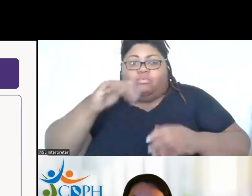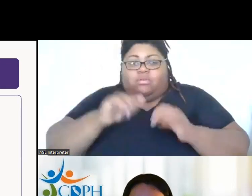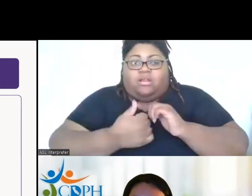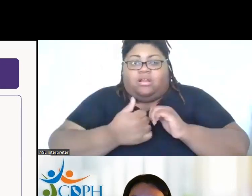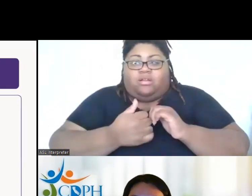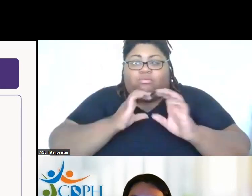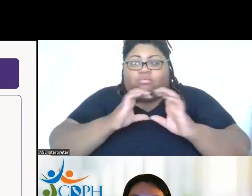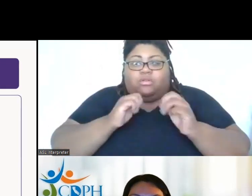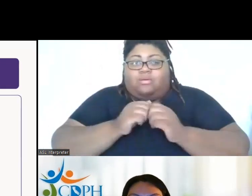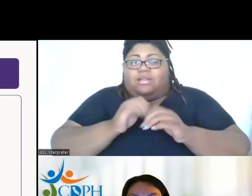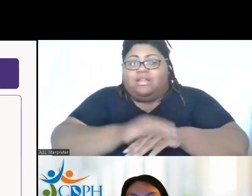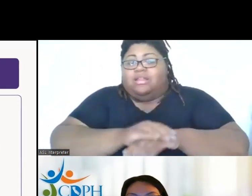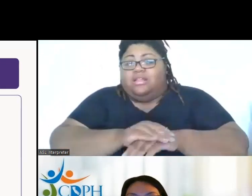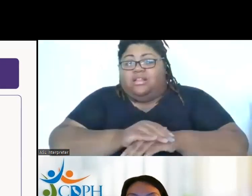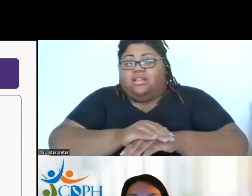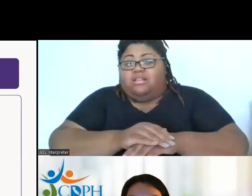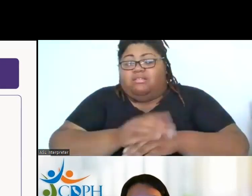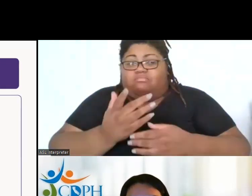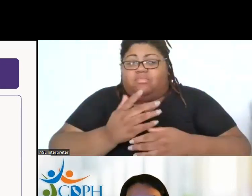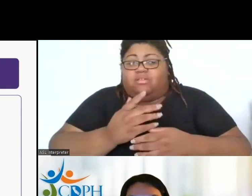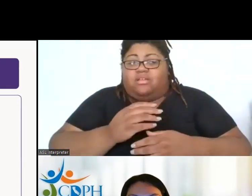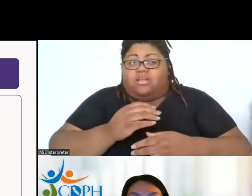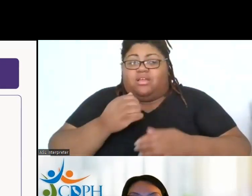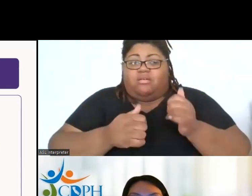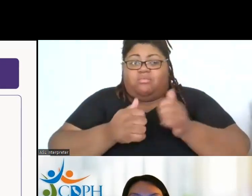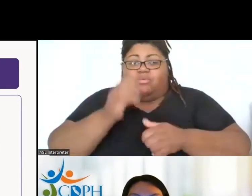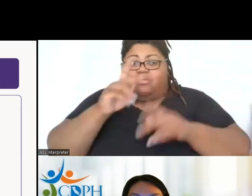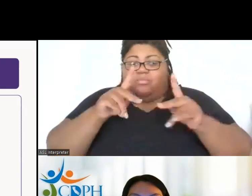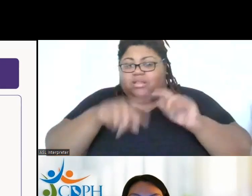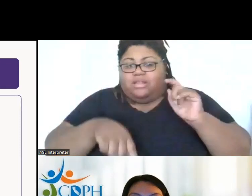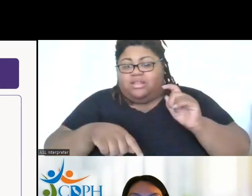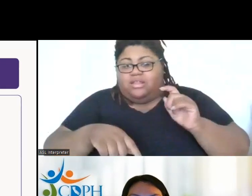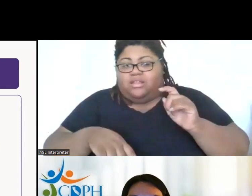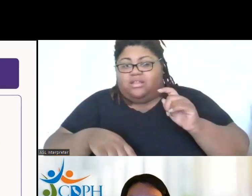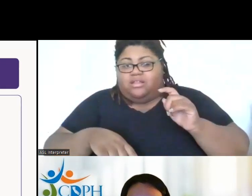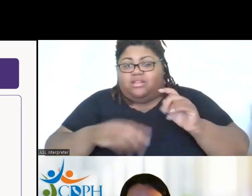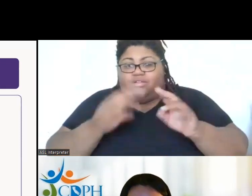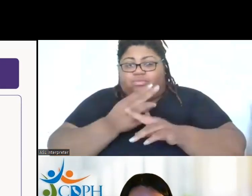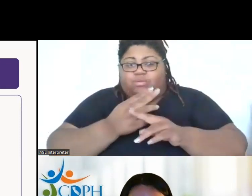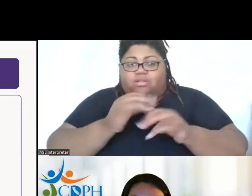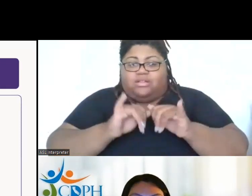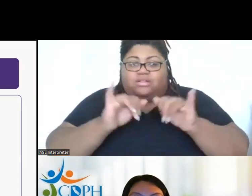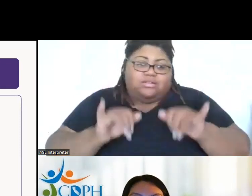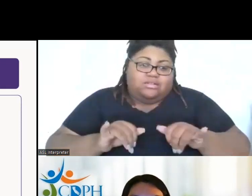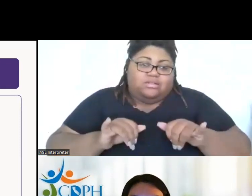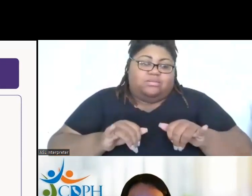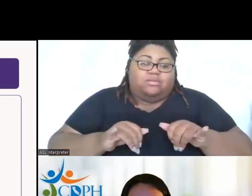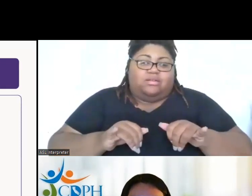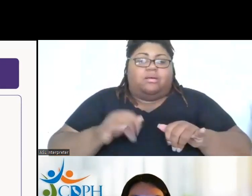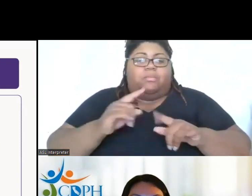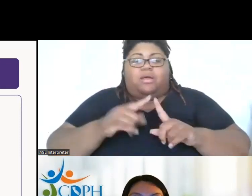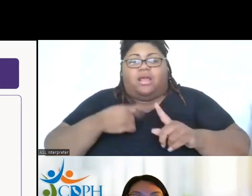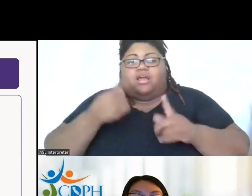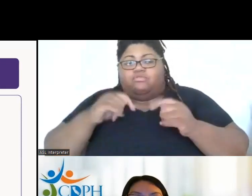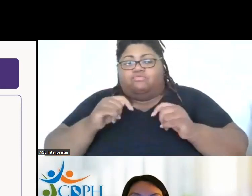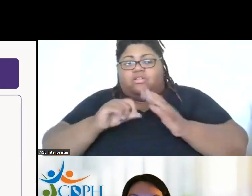that's part of it, is like we don't have a single system that everyone can go to. But I'll go through it and try to emphasize a few